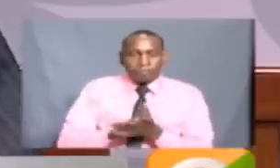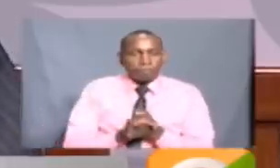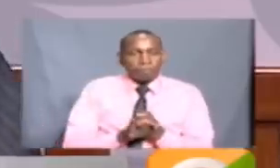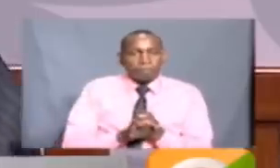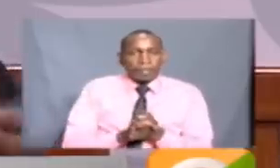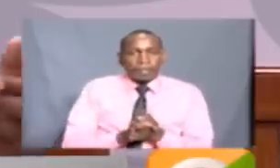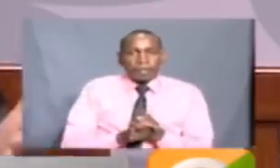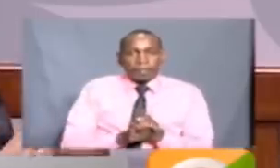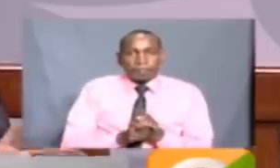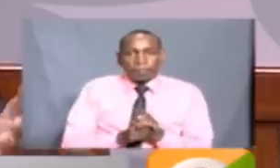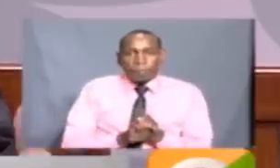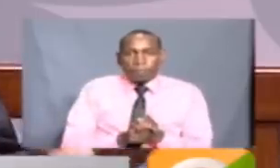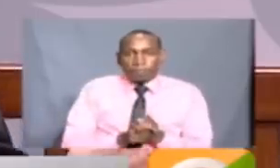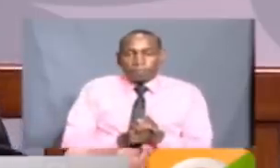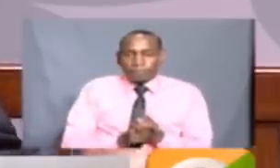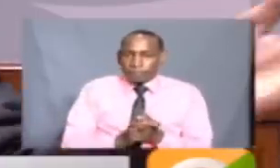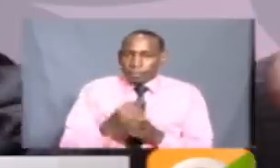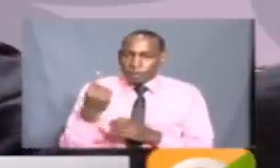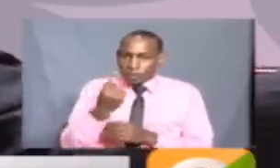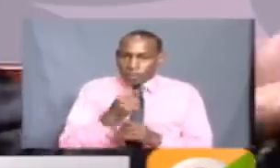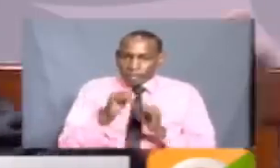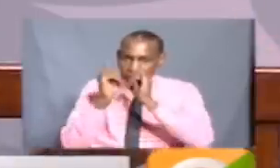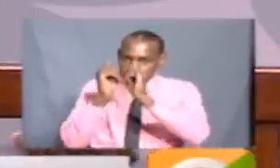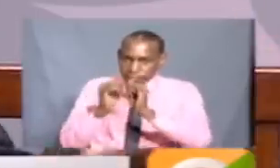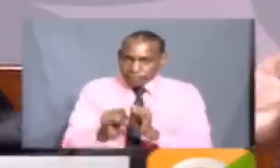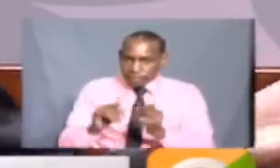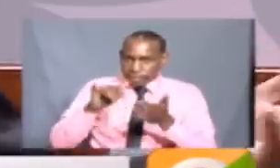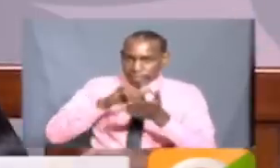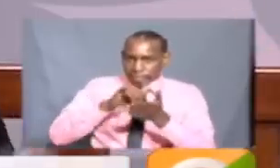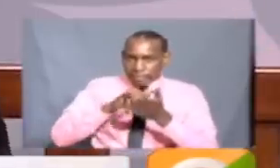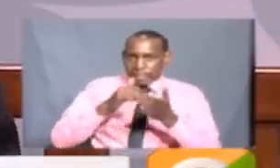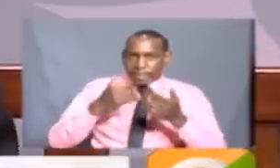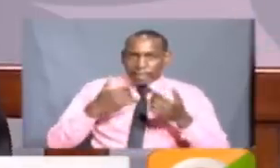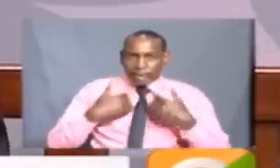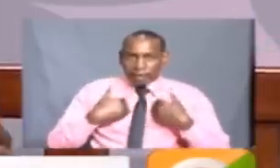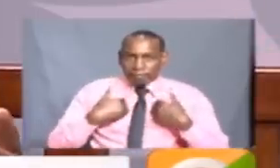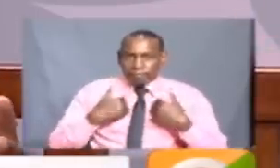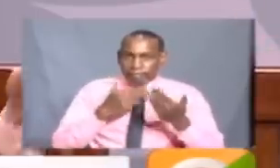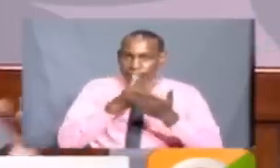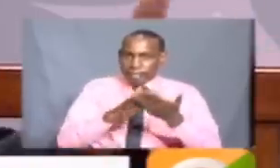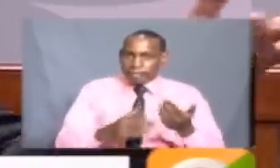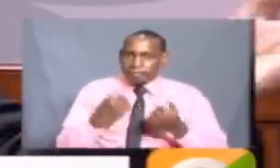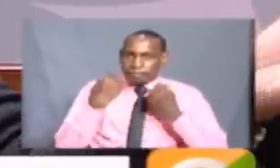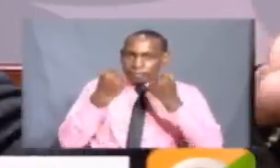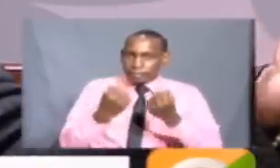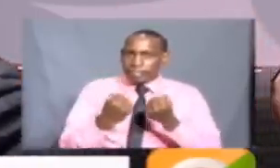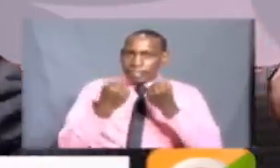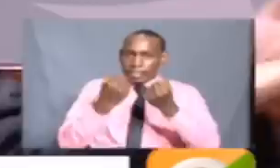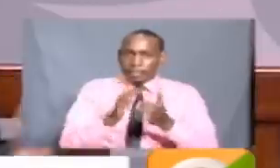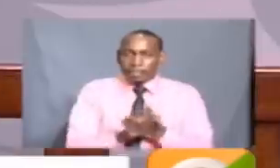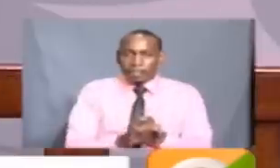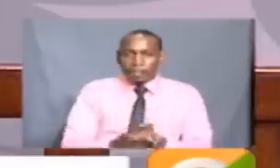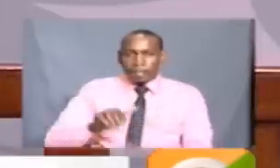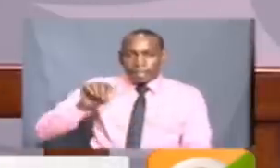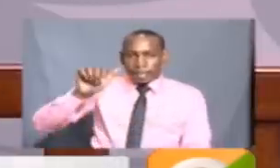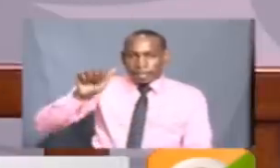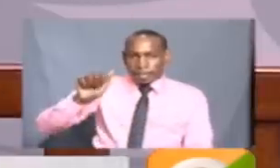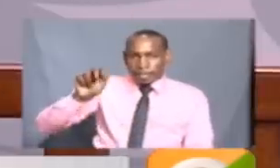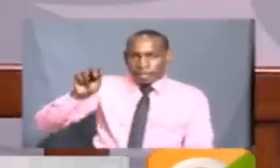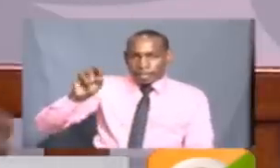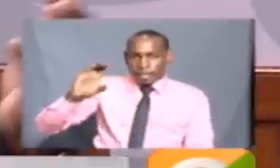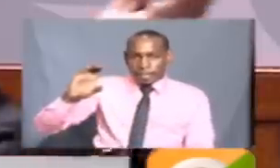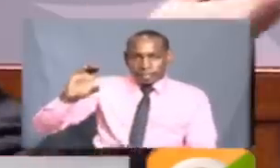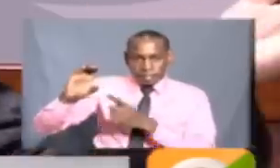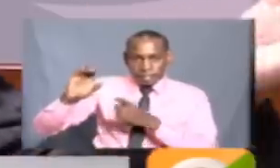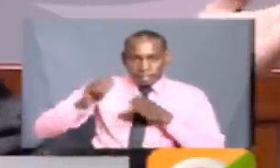that. Yes. The only individual, and that is why he is speaking with some element of strength, is the ANC, which